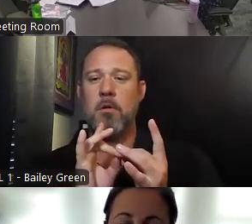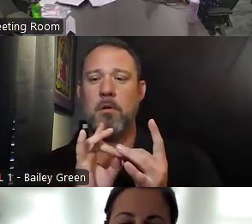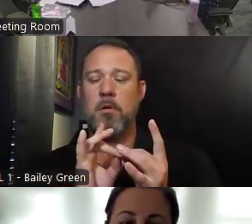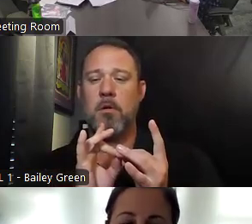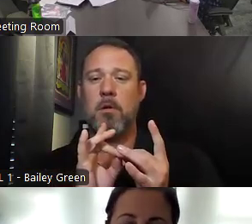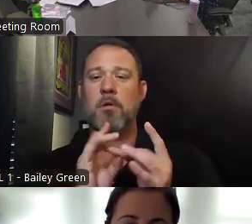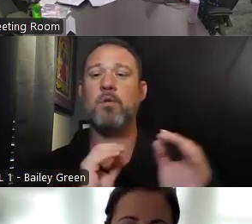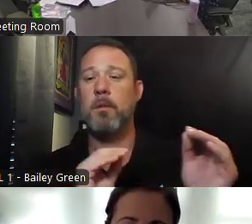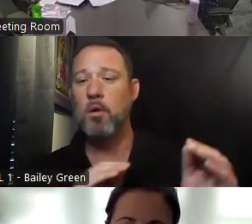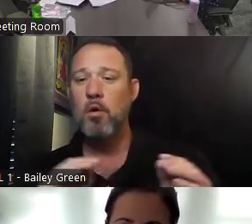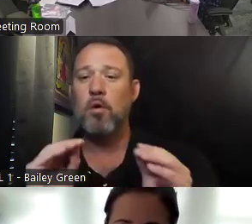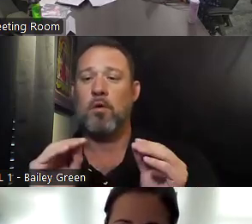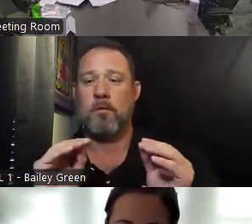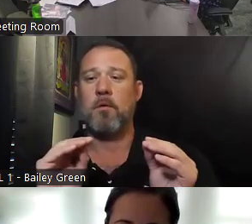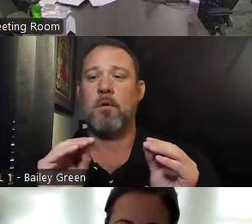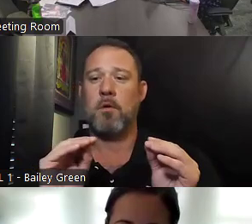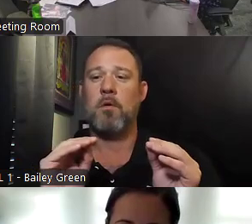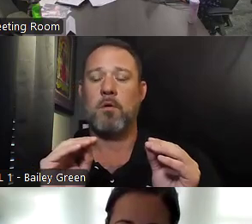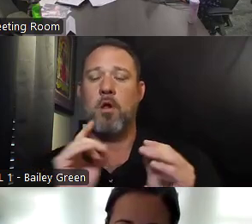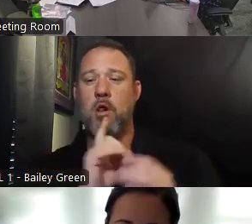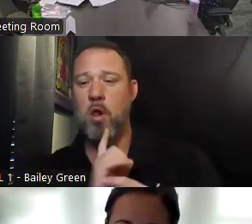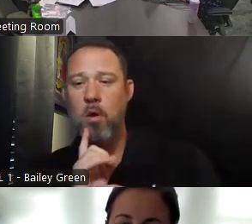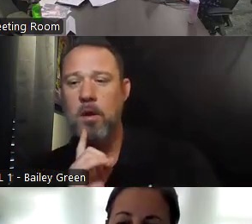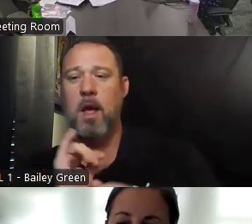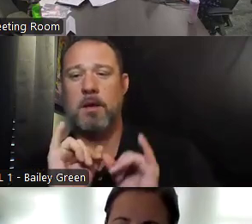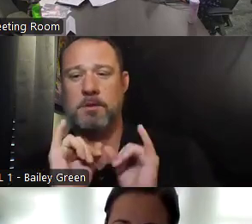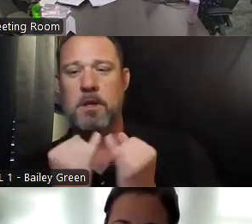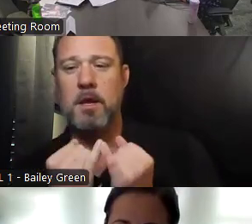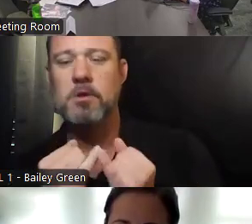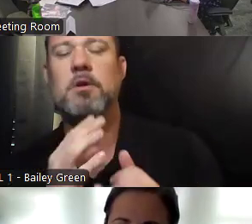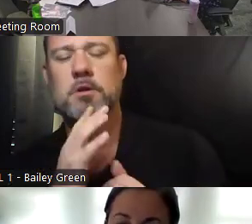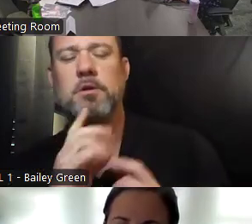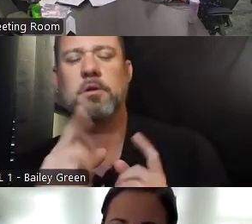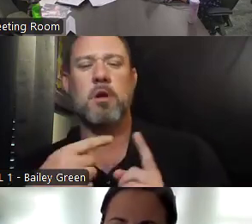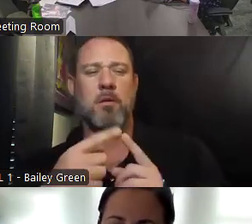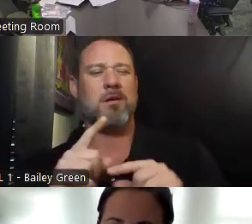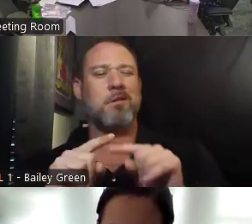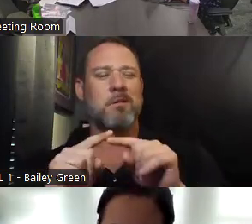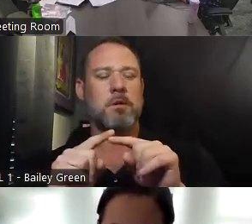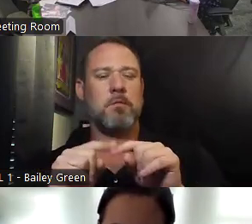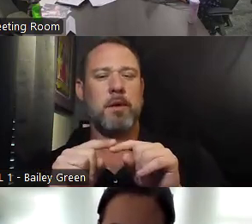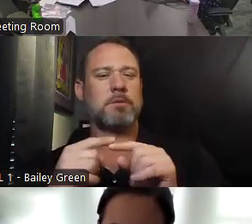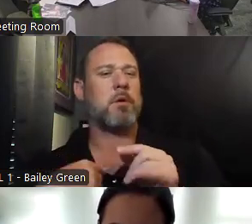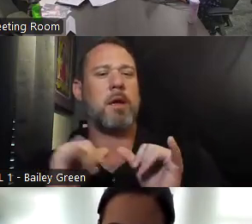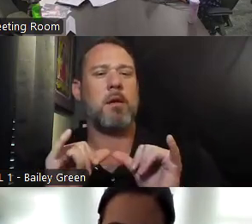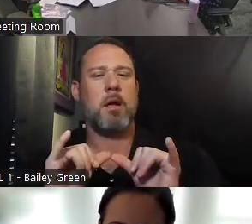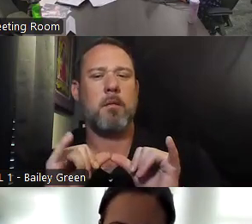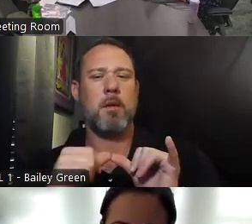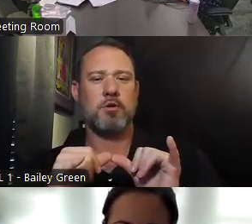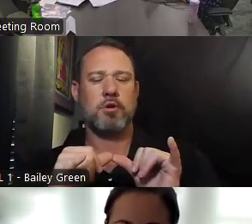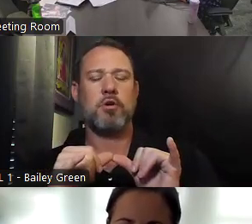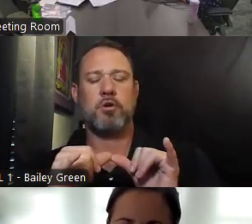As we move into prevalence rates of loneliness and isolation, let's talk about this because it depends on how we measure,